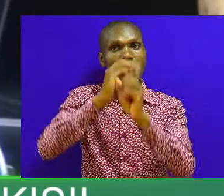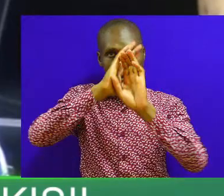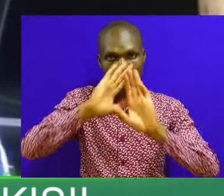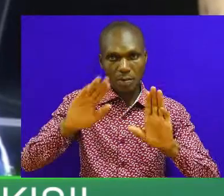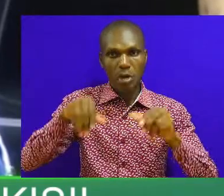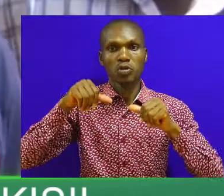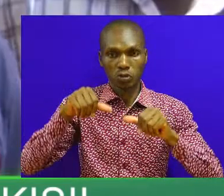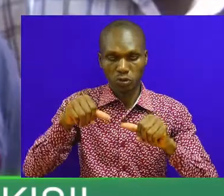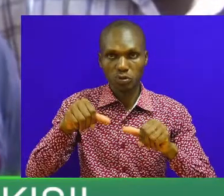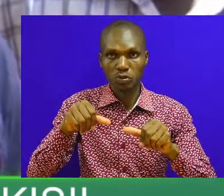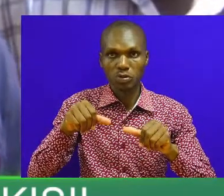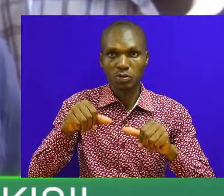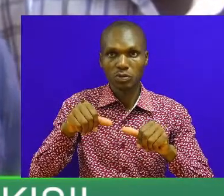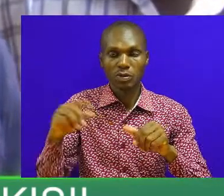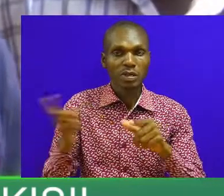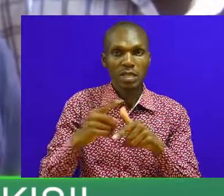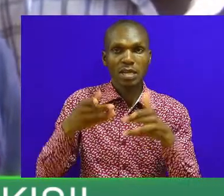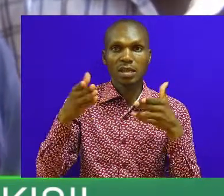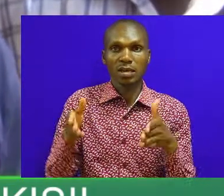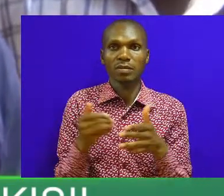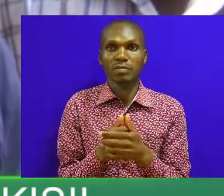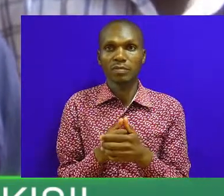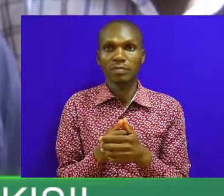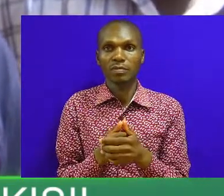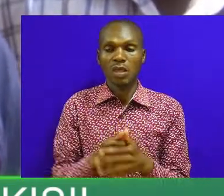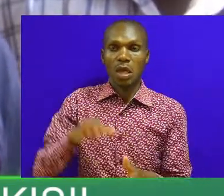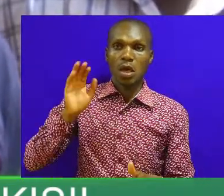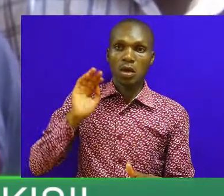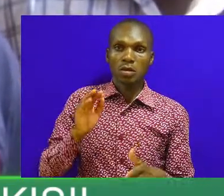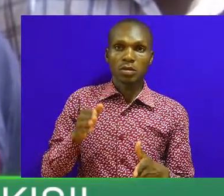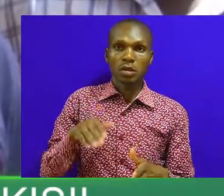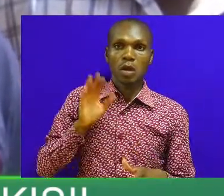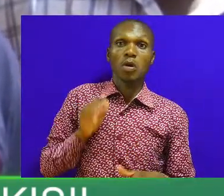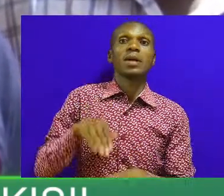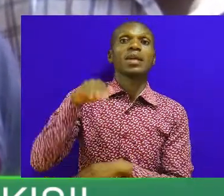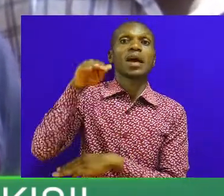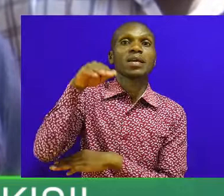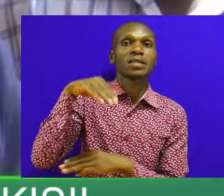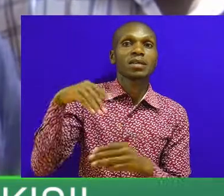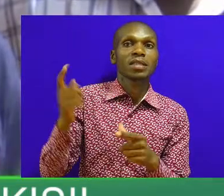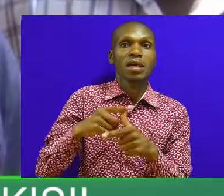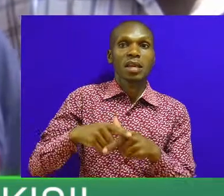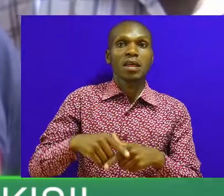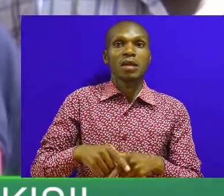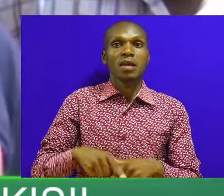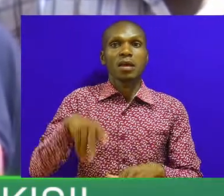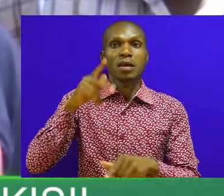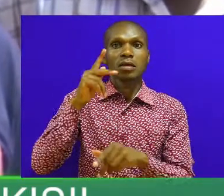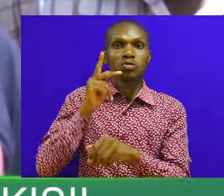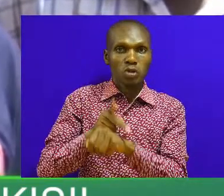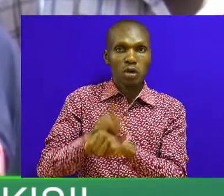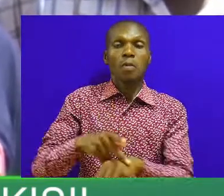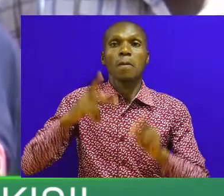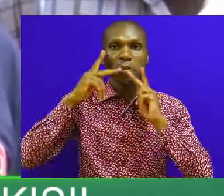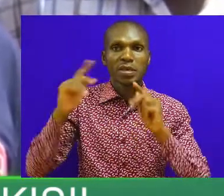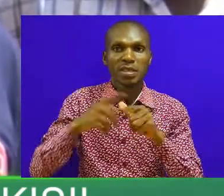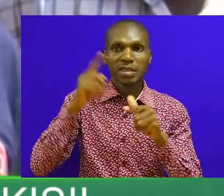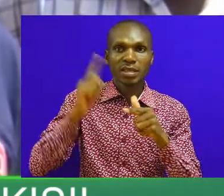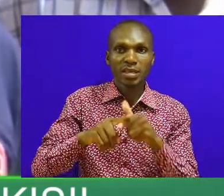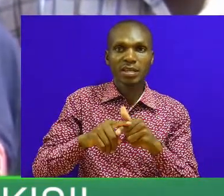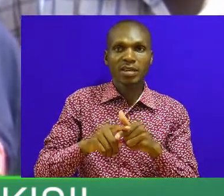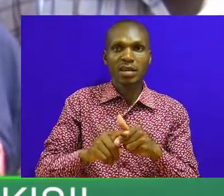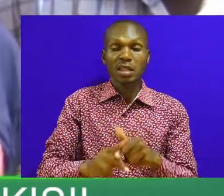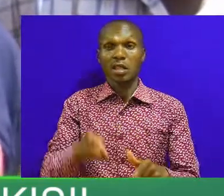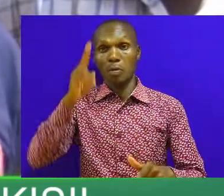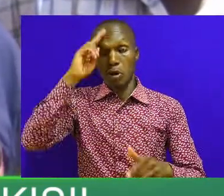on, and people, we've been requesting and encouraging people to keep peace. And that's why, as police